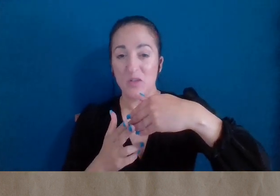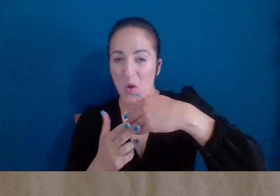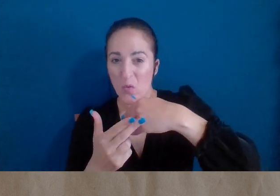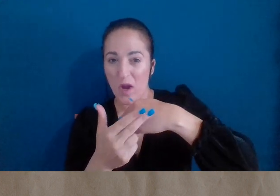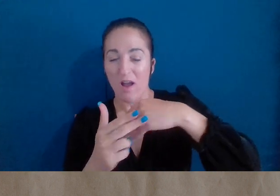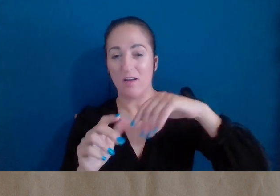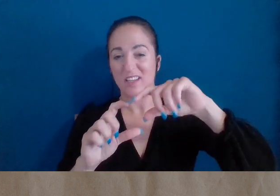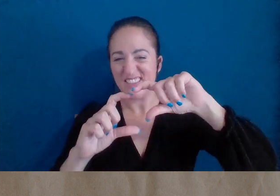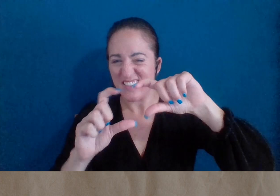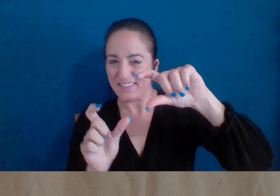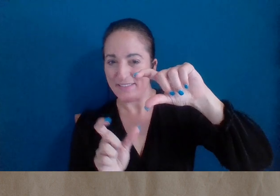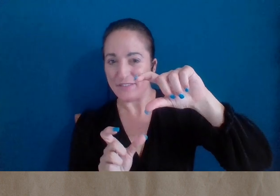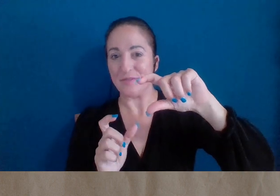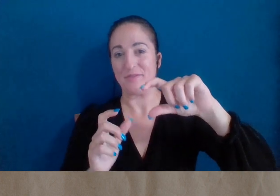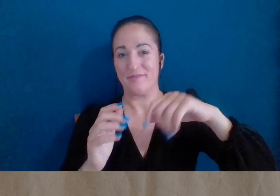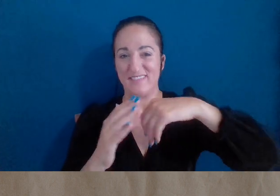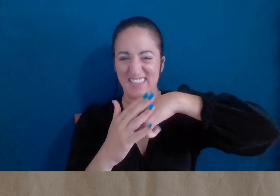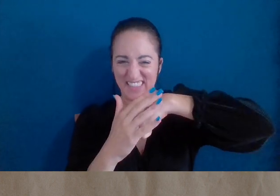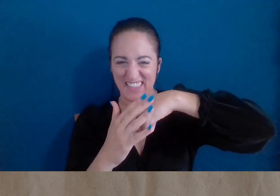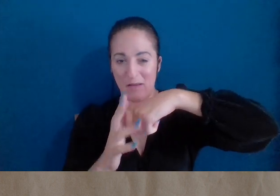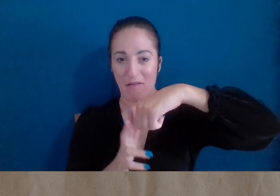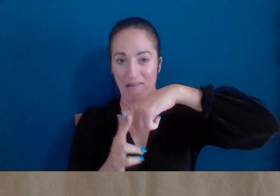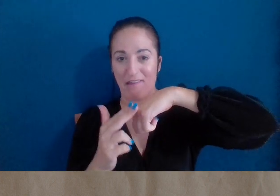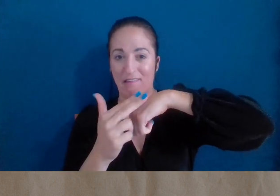Or maybe it's like a tree bark, it's up to you.